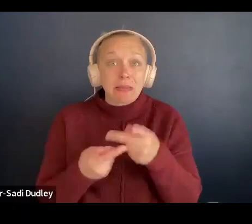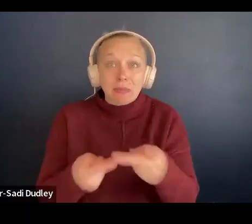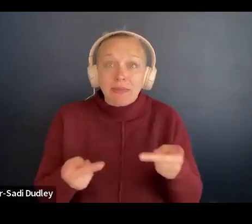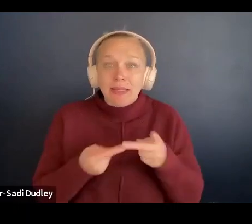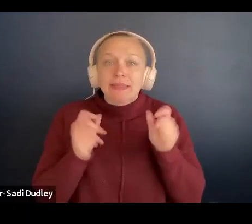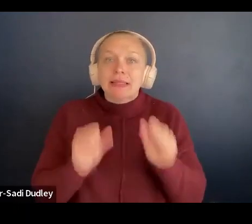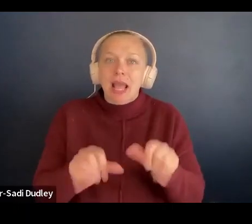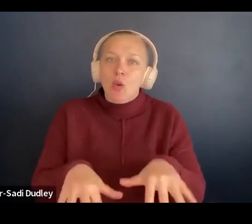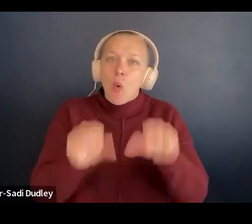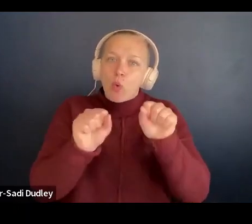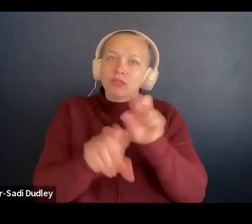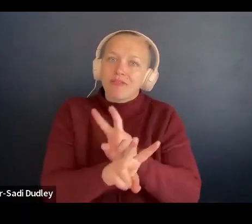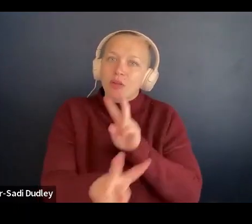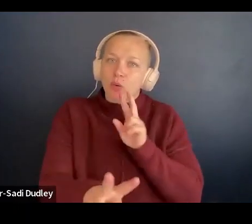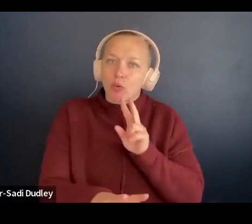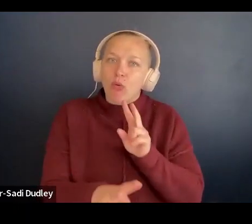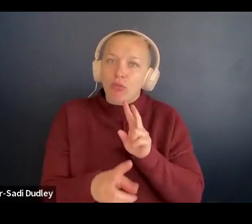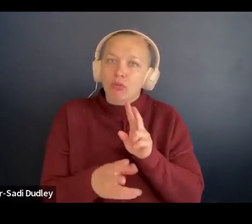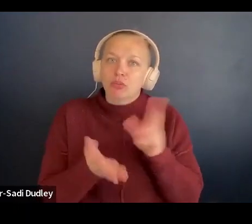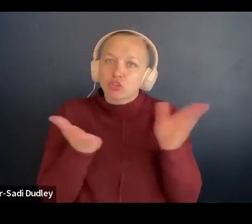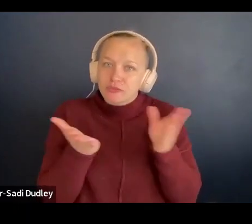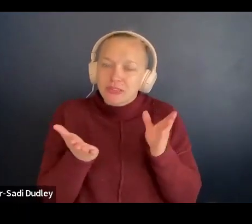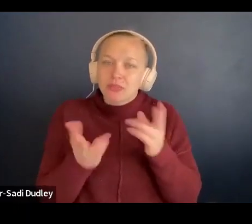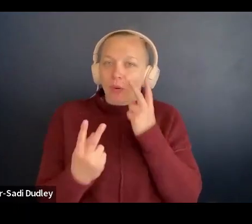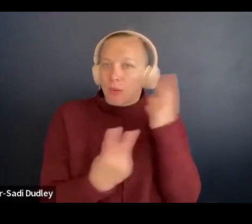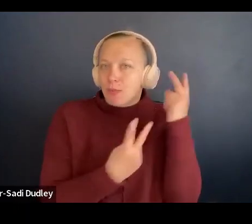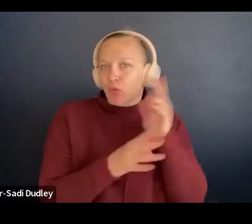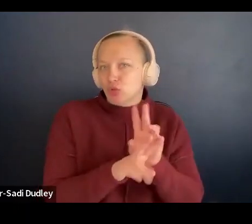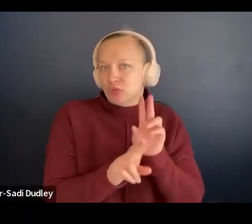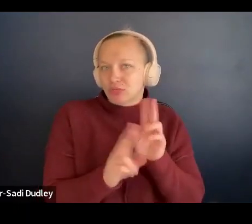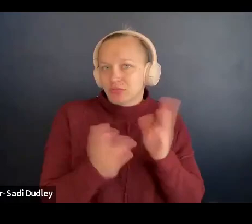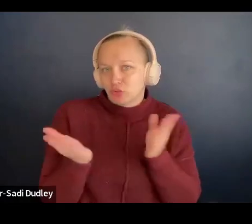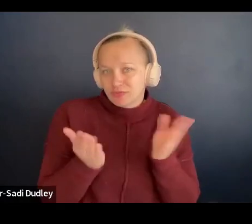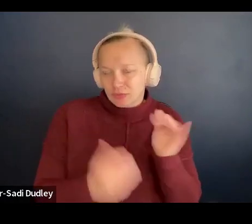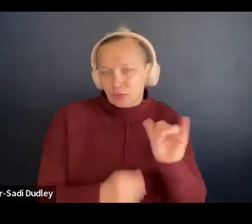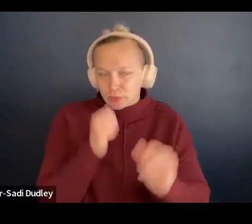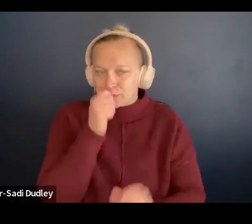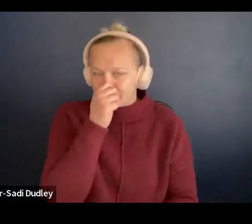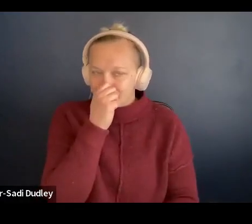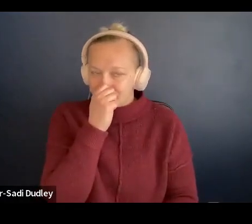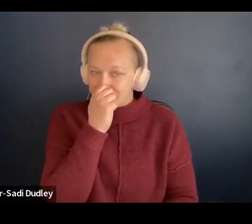for a funeral or memorial service. So we'll go on to the next slide.